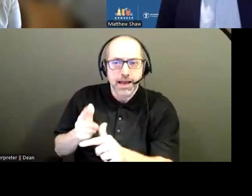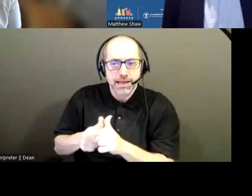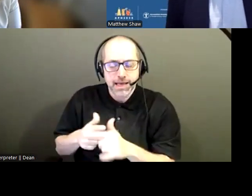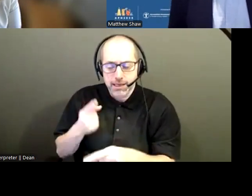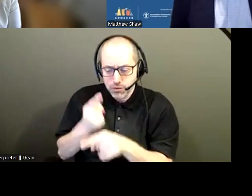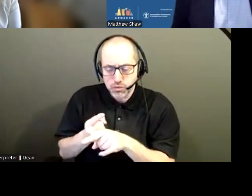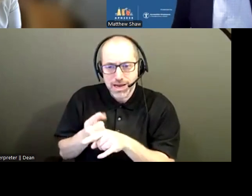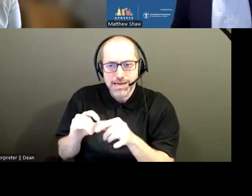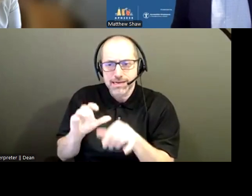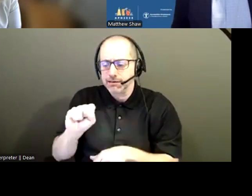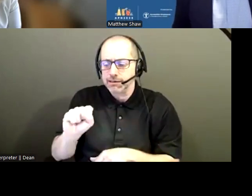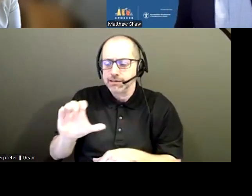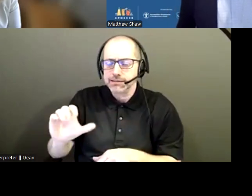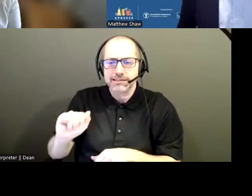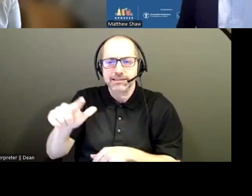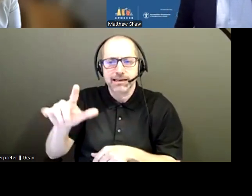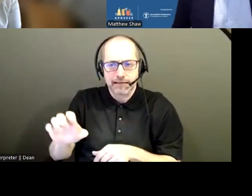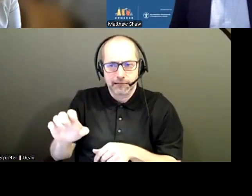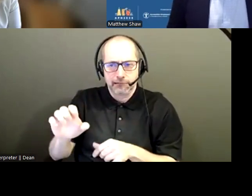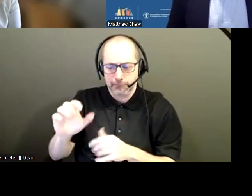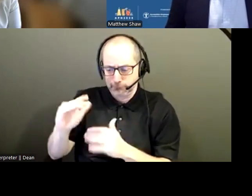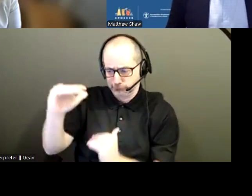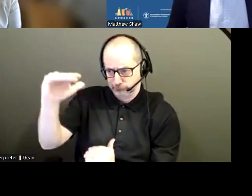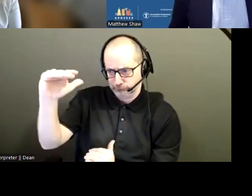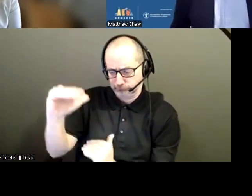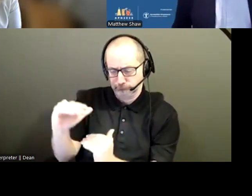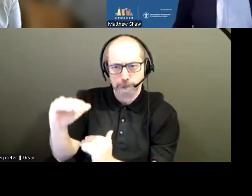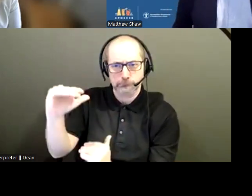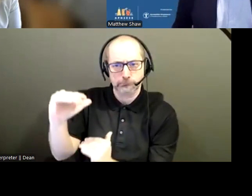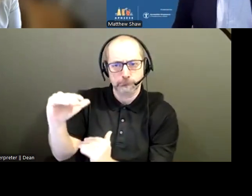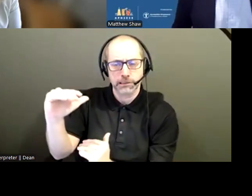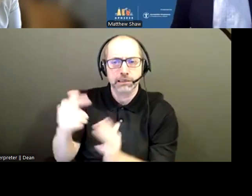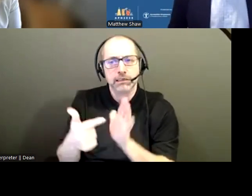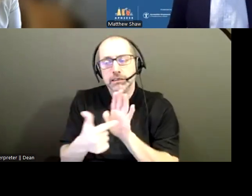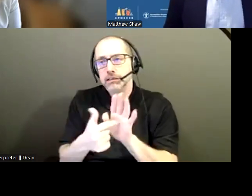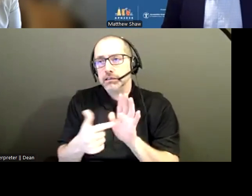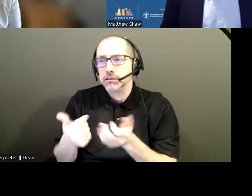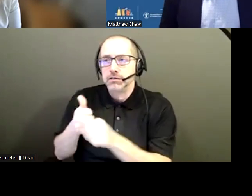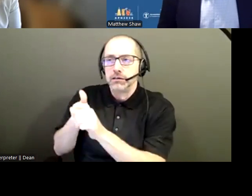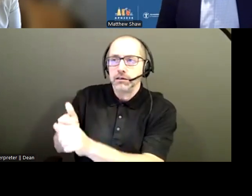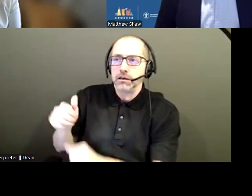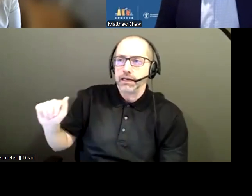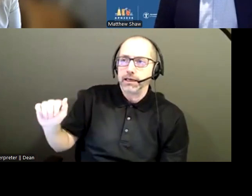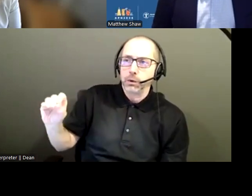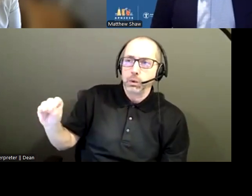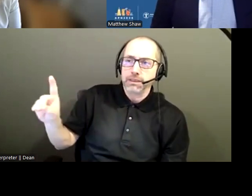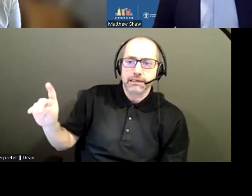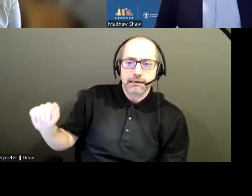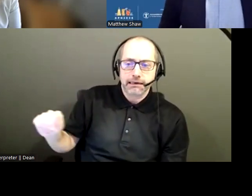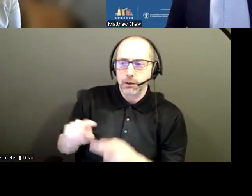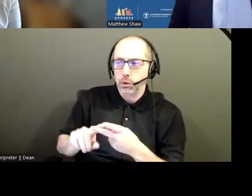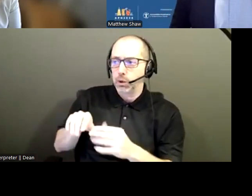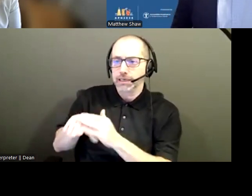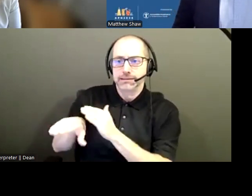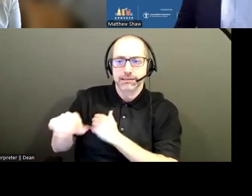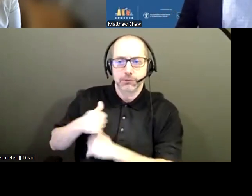we often default towards, especially if we're taking an AODA or Accessible Canada Act mindset and we're